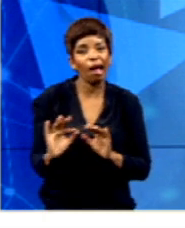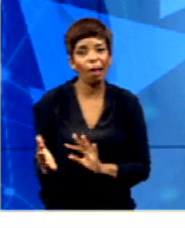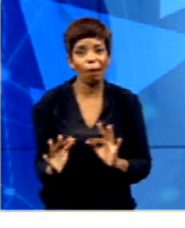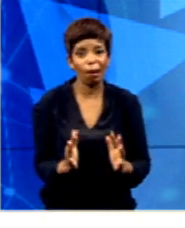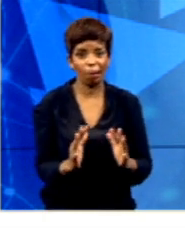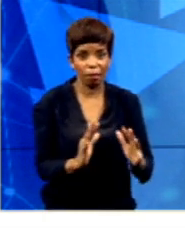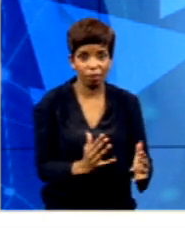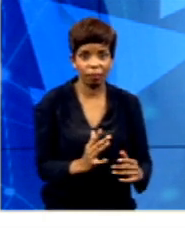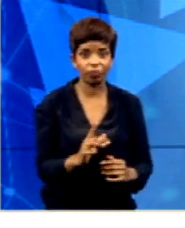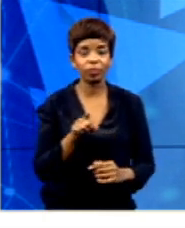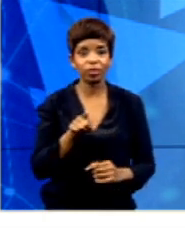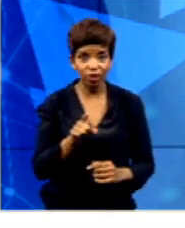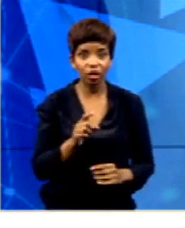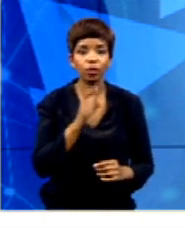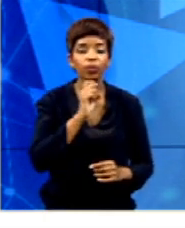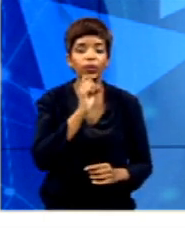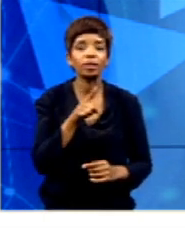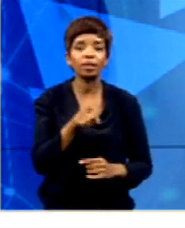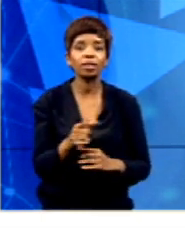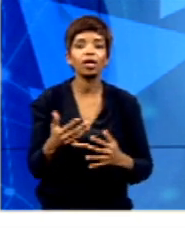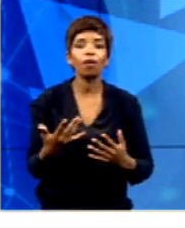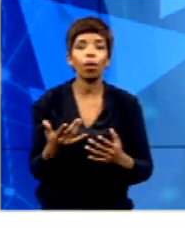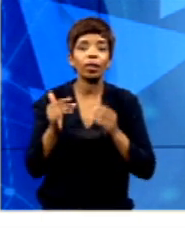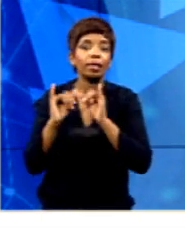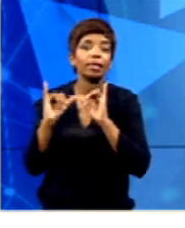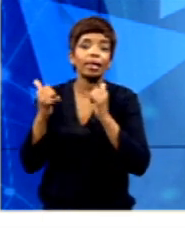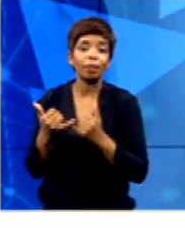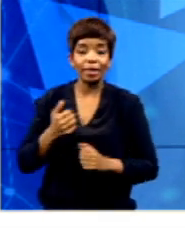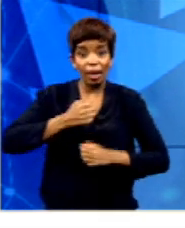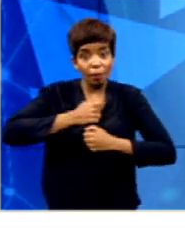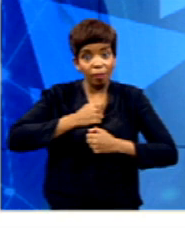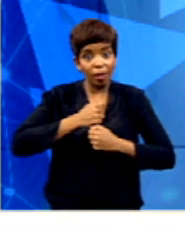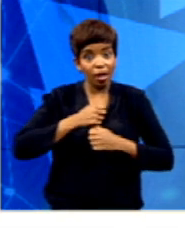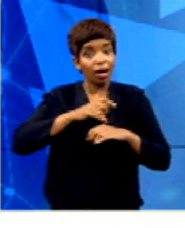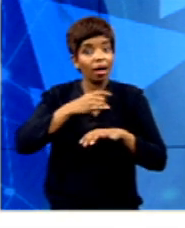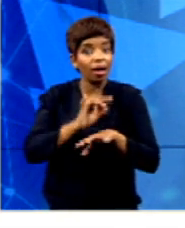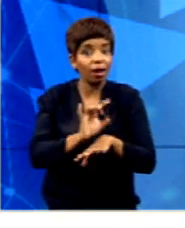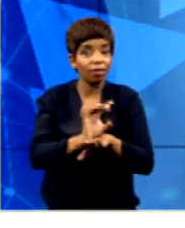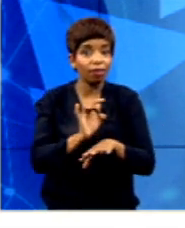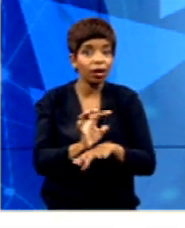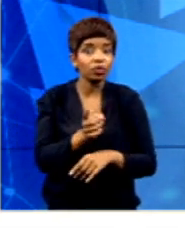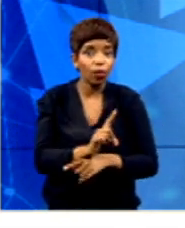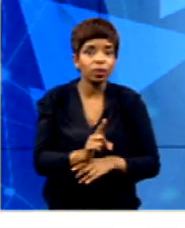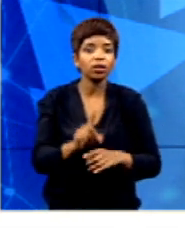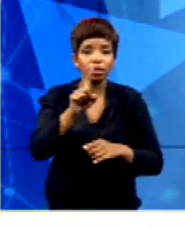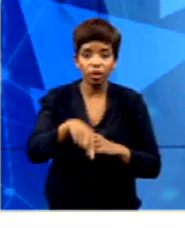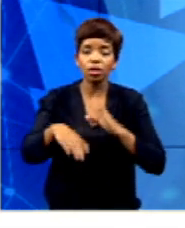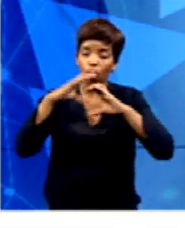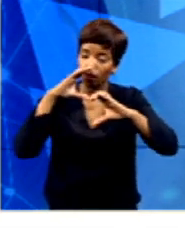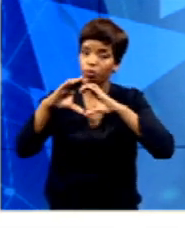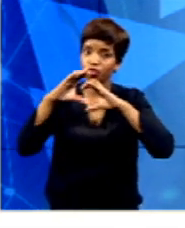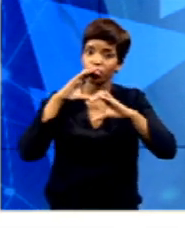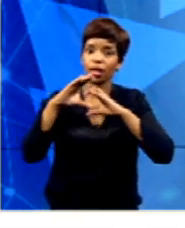as an individual, and also for you as a company. So my advice would be to keep in communication with